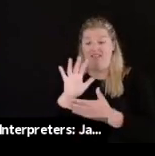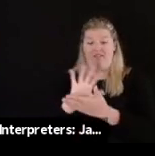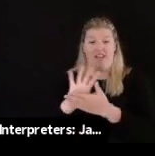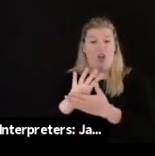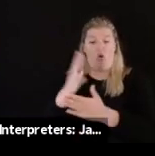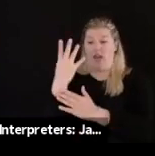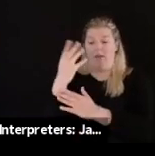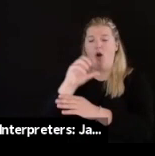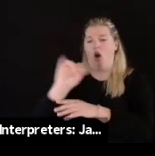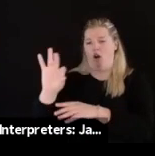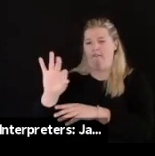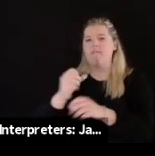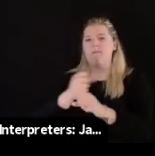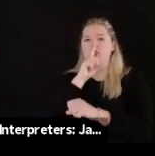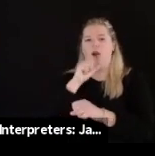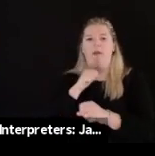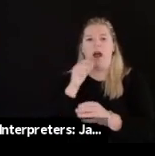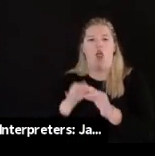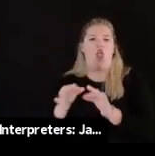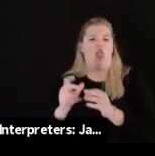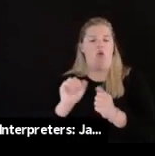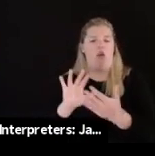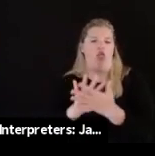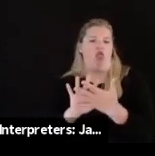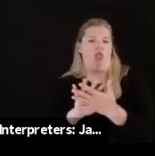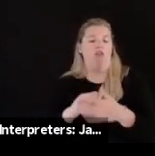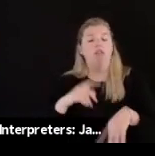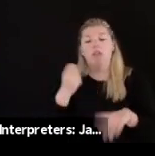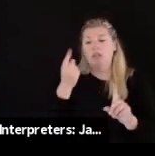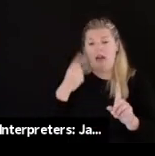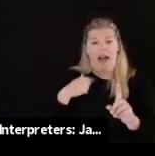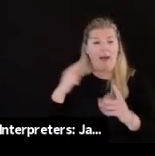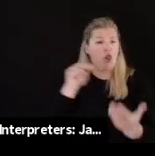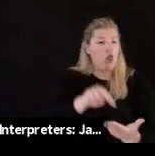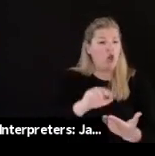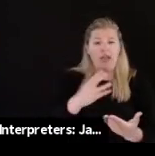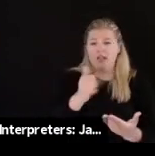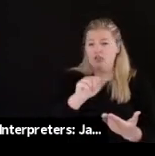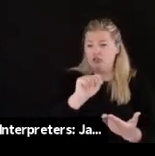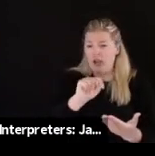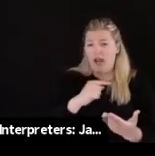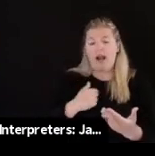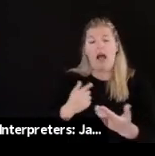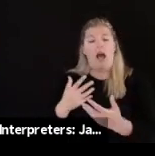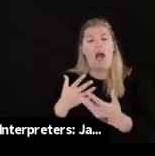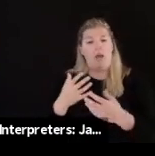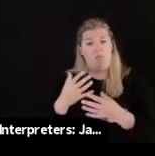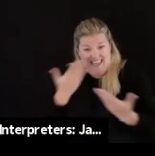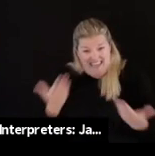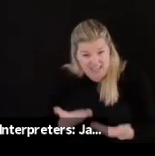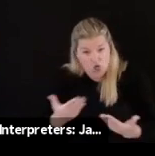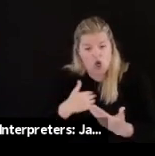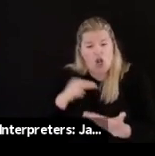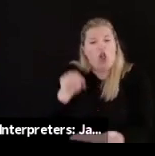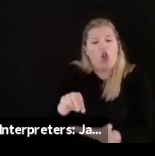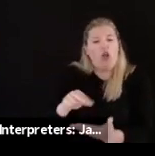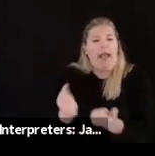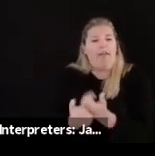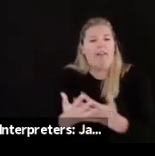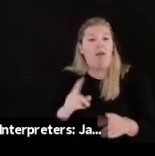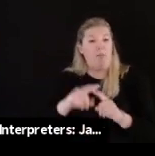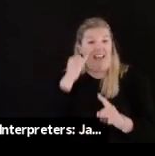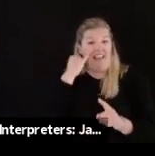please just know that I will be looking at the chat and looking at the content that's being shared. But if you don't see me, that's the reason